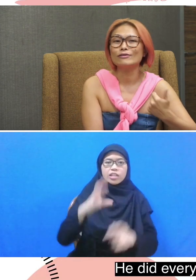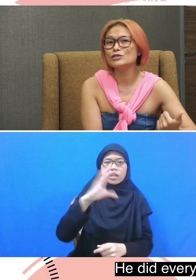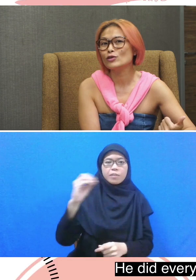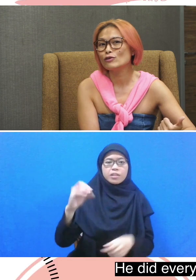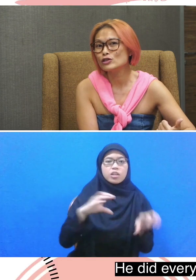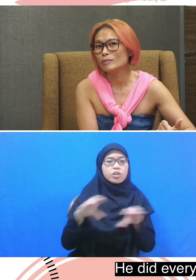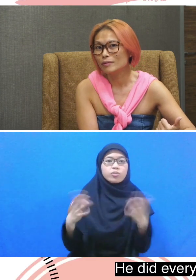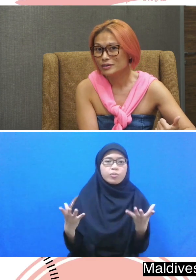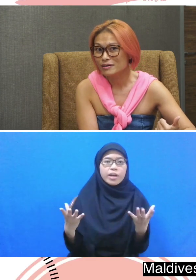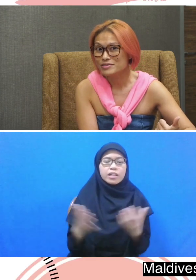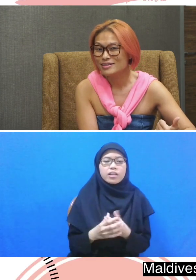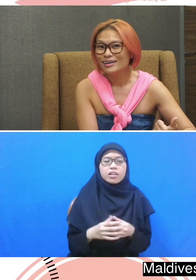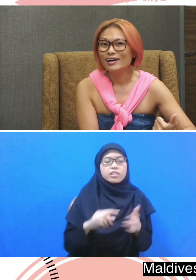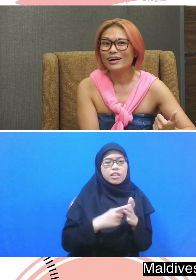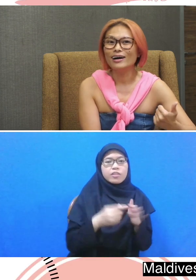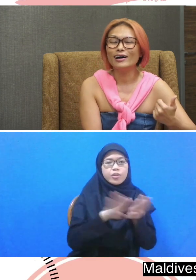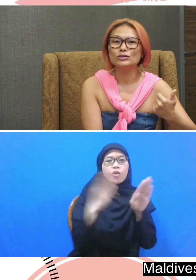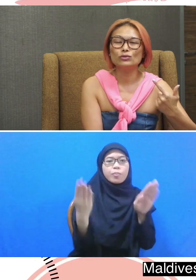opening the first duty-free shop in Maldives,